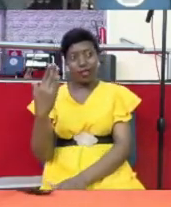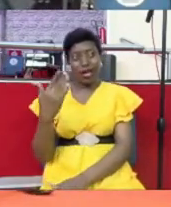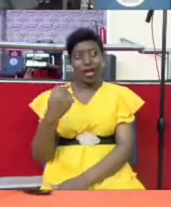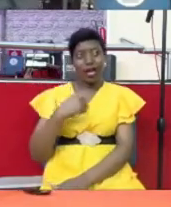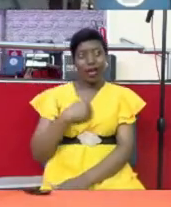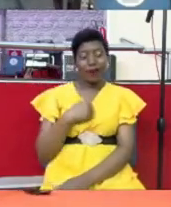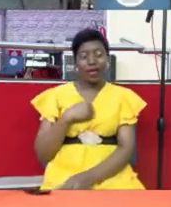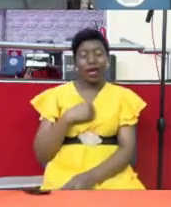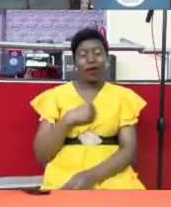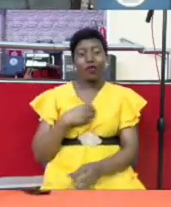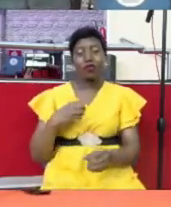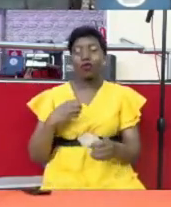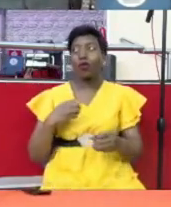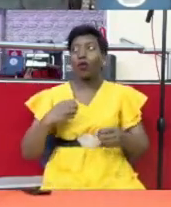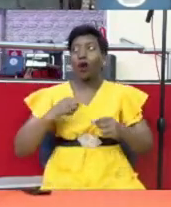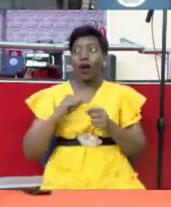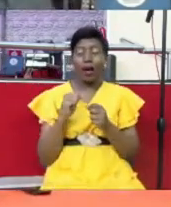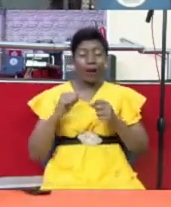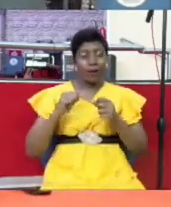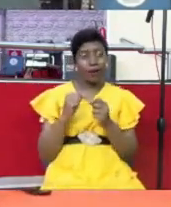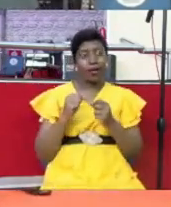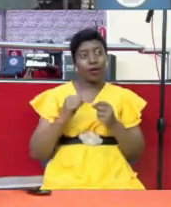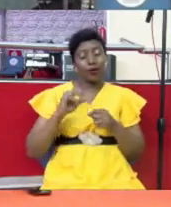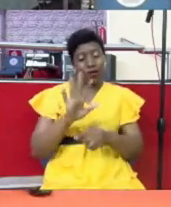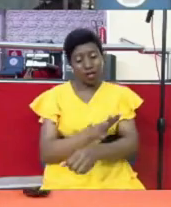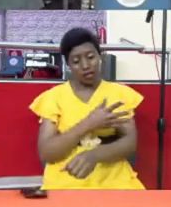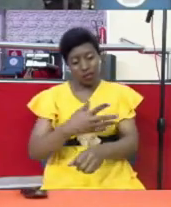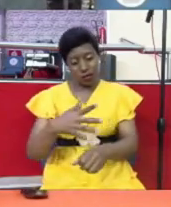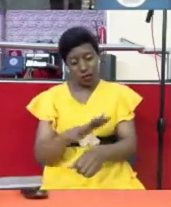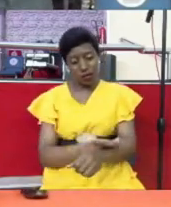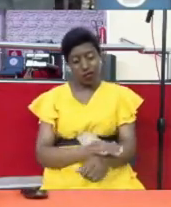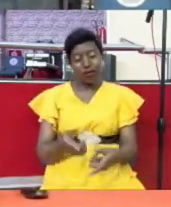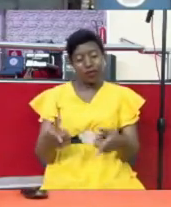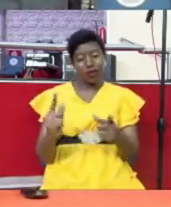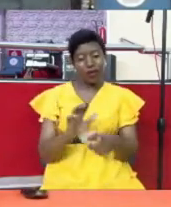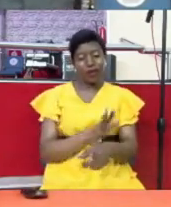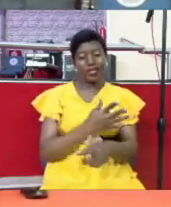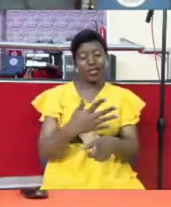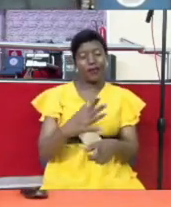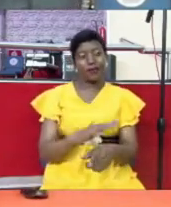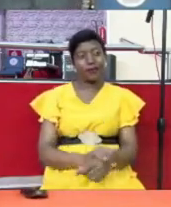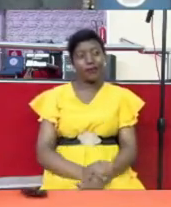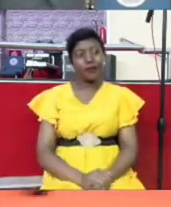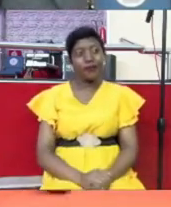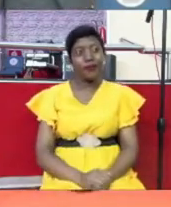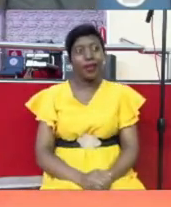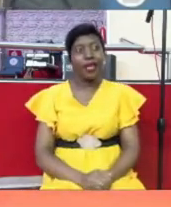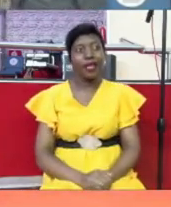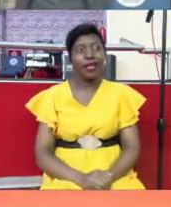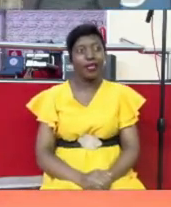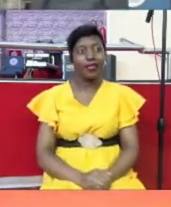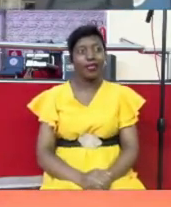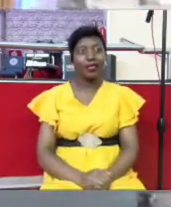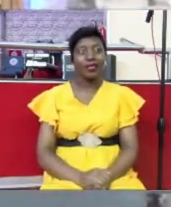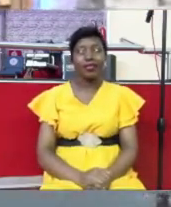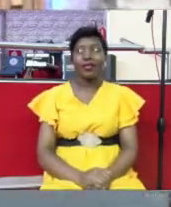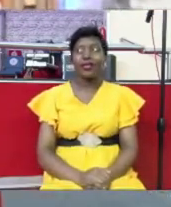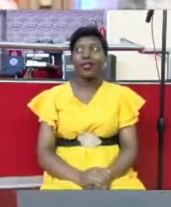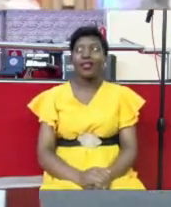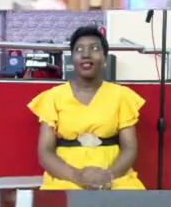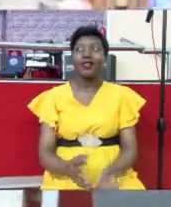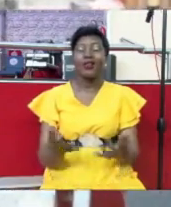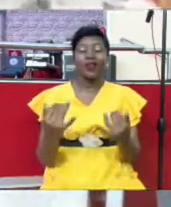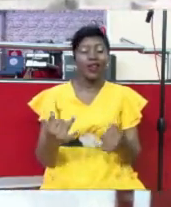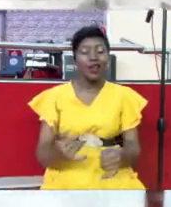tuna wimbo ambao tulikuwa tunaimba na nikaikumbuka jana. Let me sing it for you. Nitawaimbieni. Sasa ndio